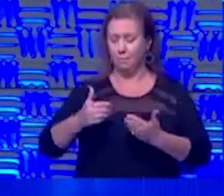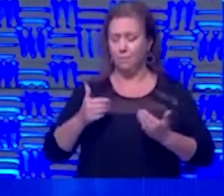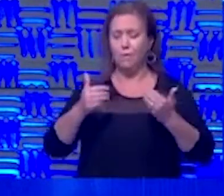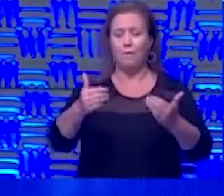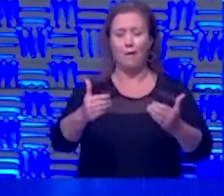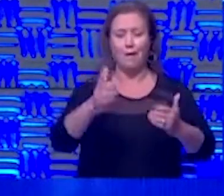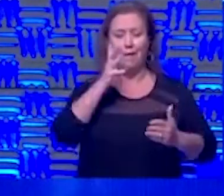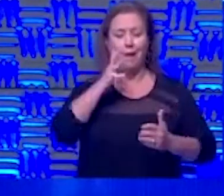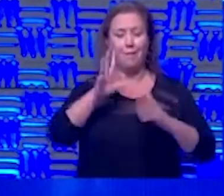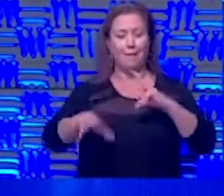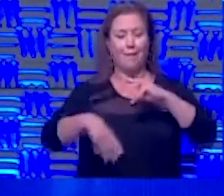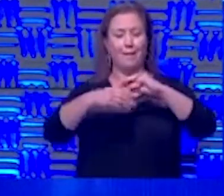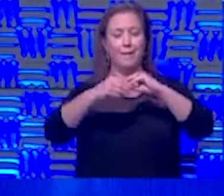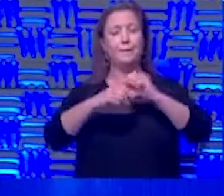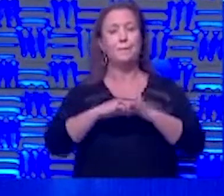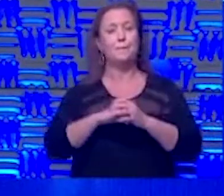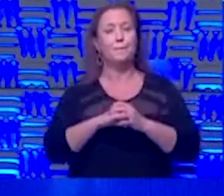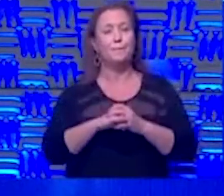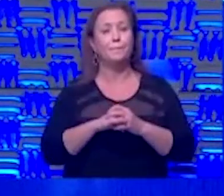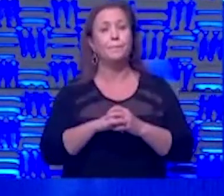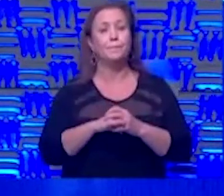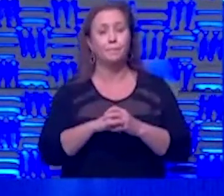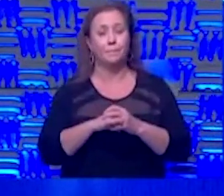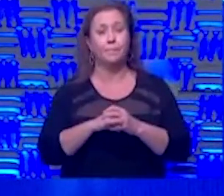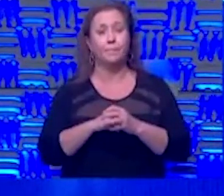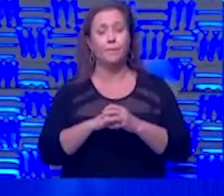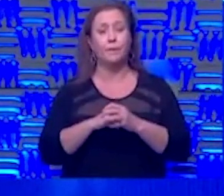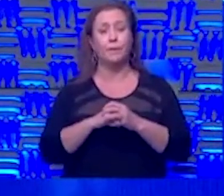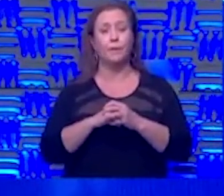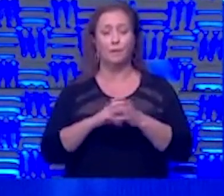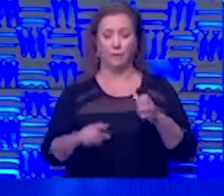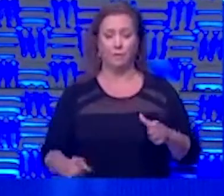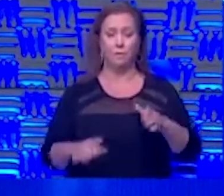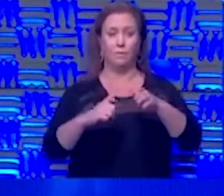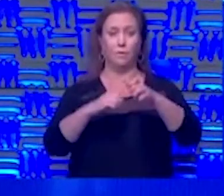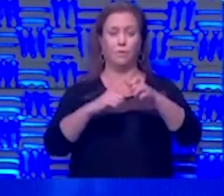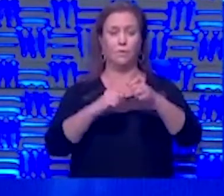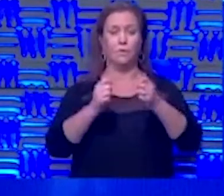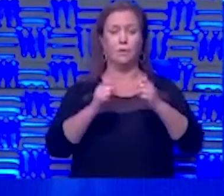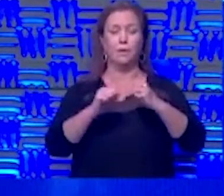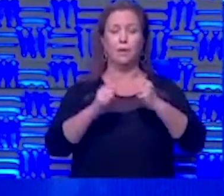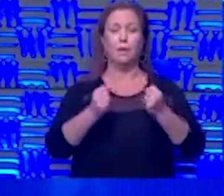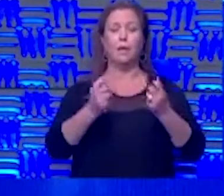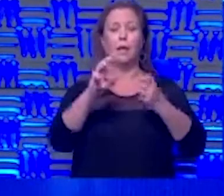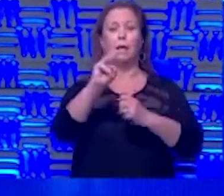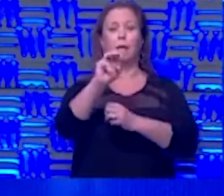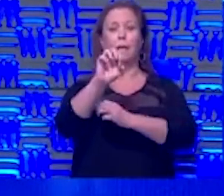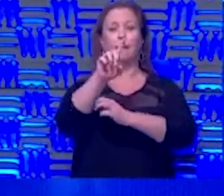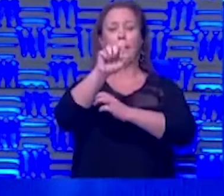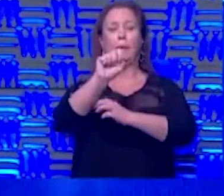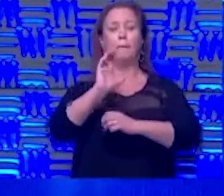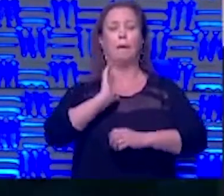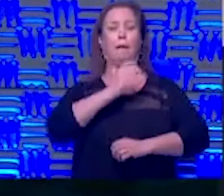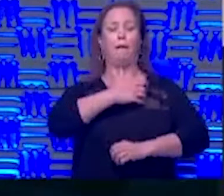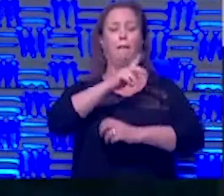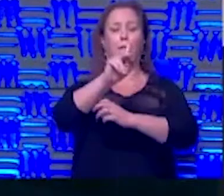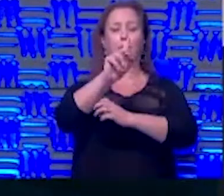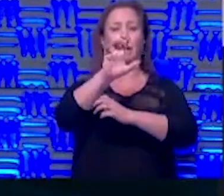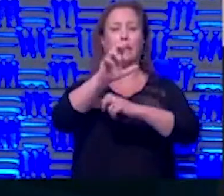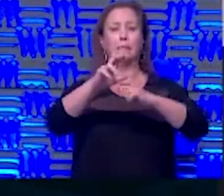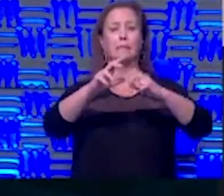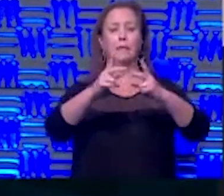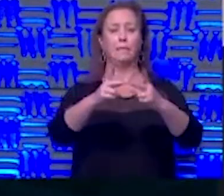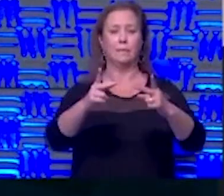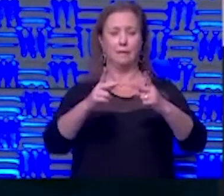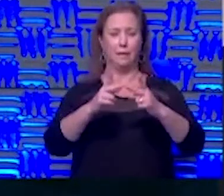please. Okay. Well, first of all, there's been a lot in the media about our Kansas City facility. As you